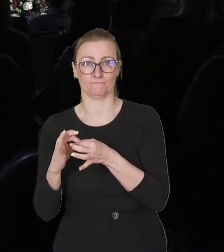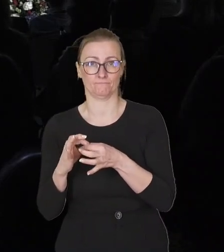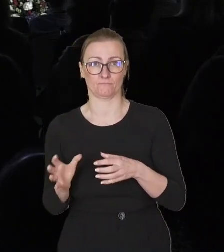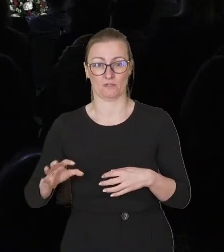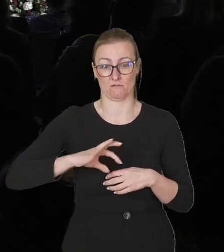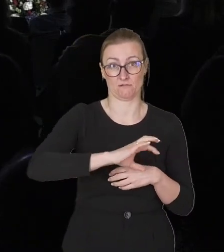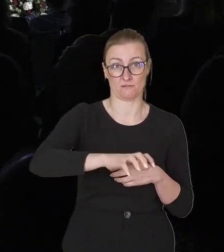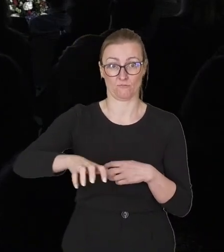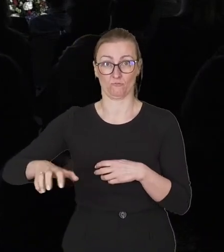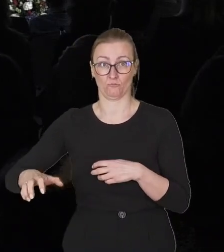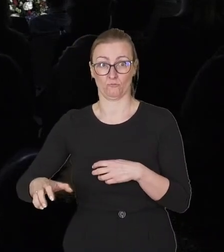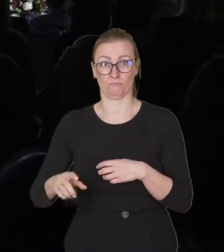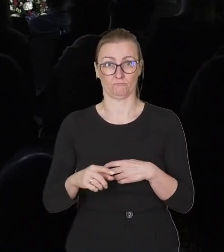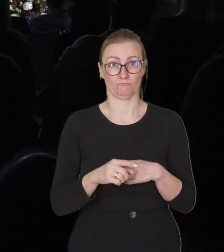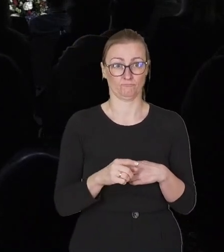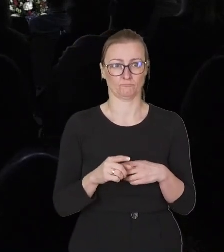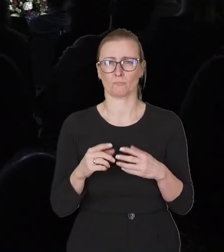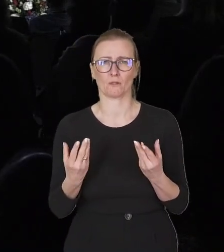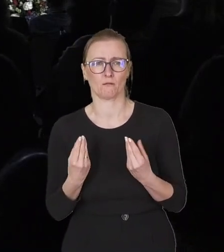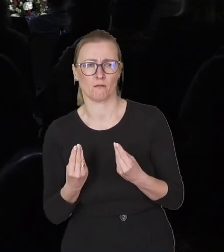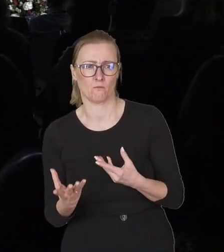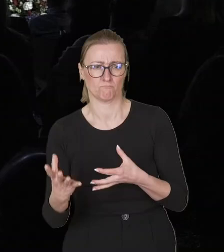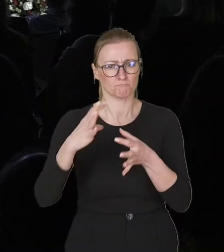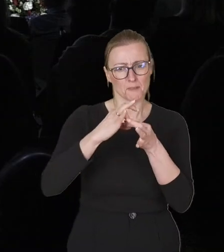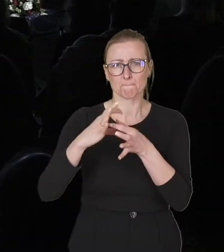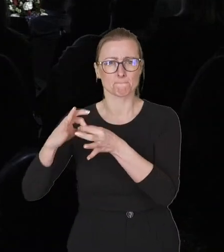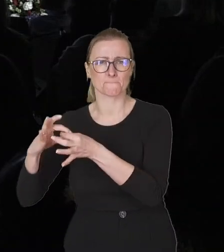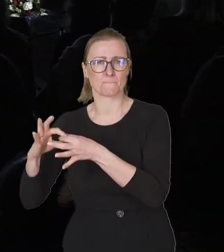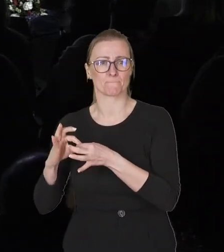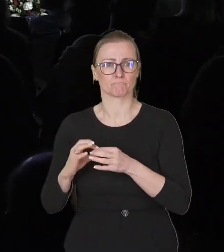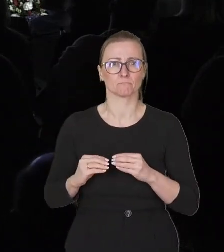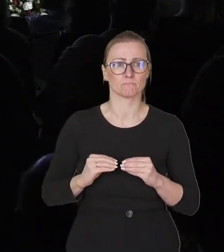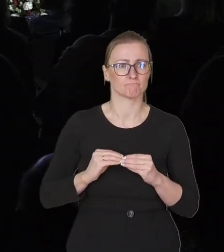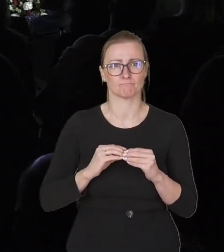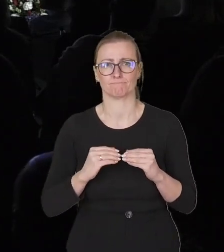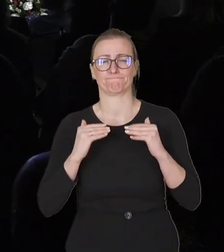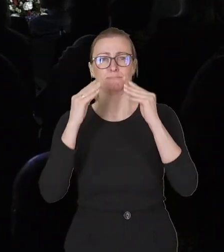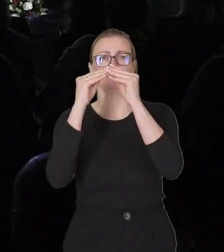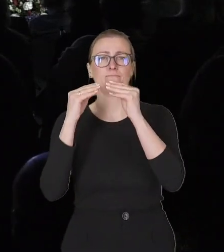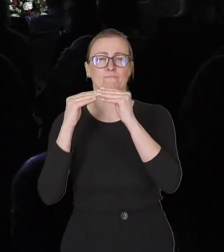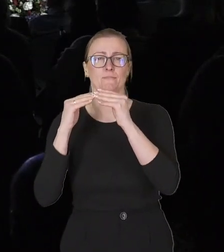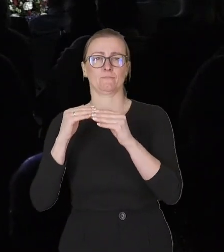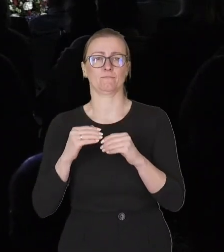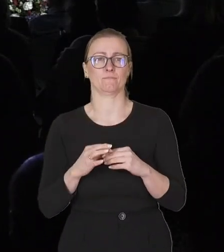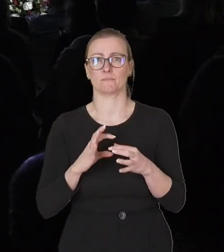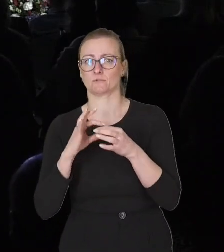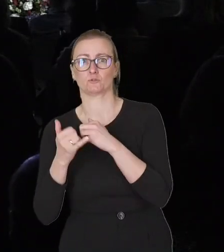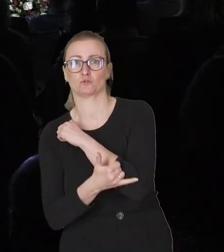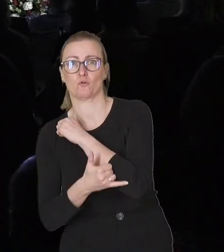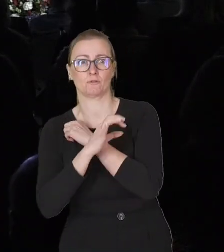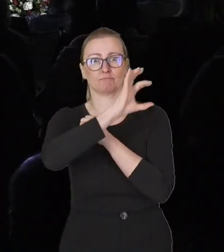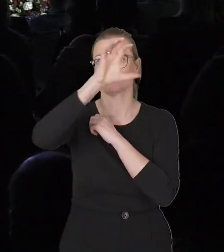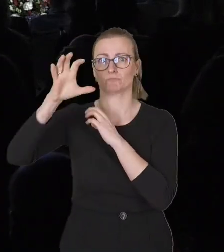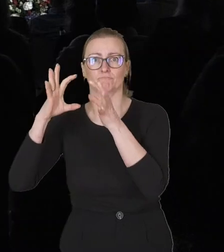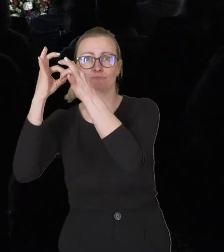of partnerships at national, international level, becoming a kind of value chains, new